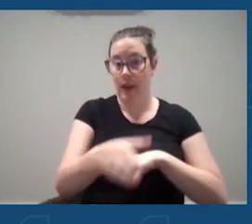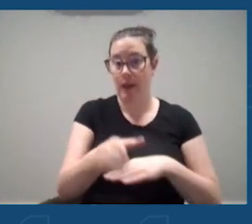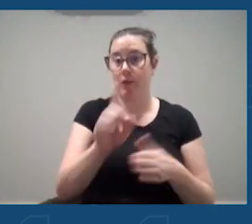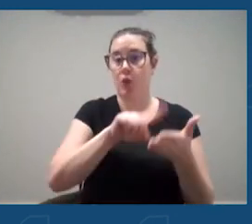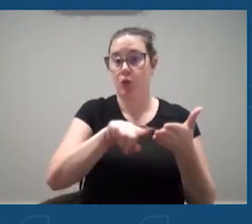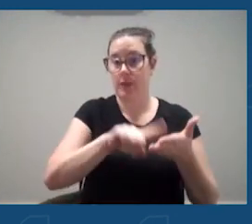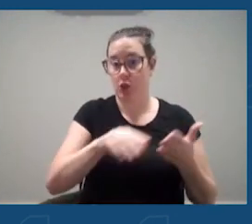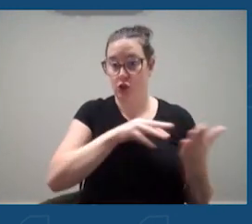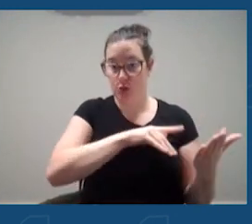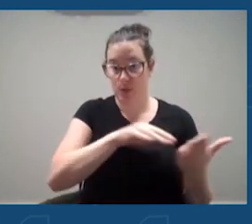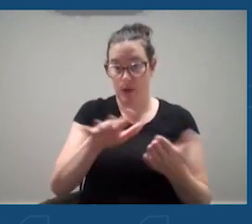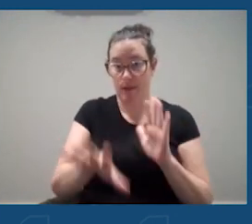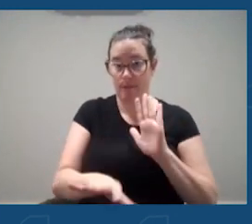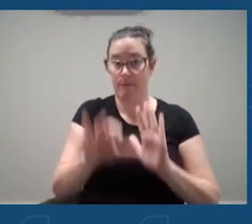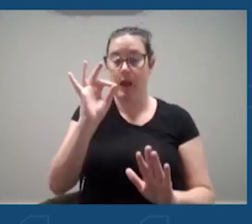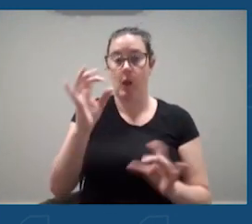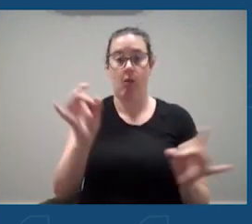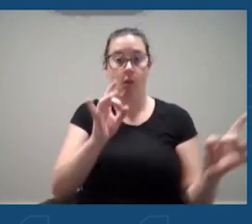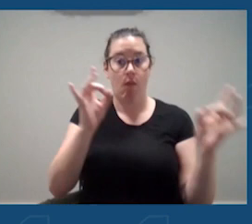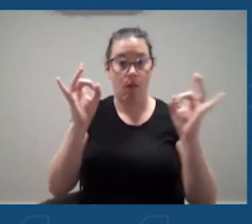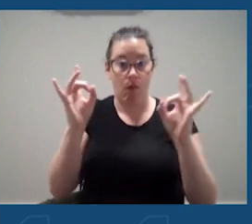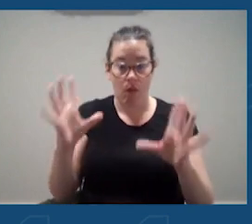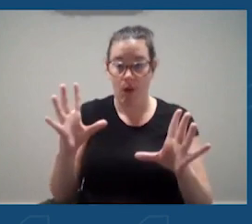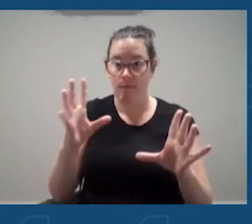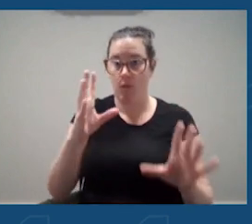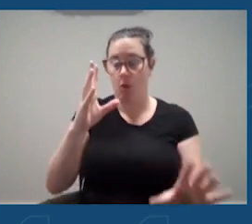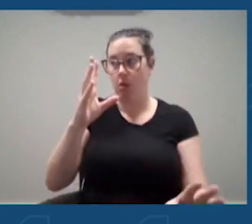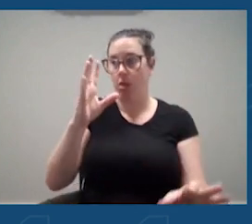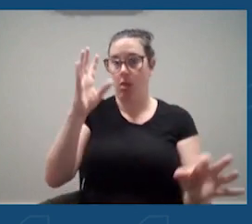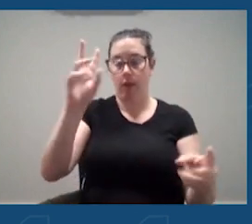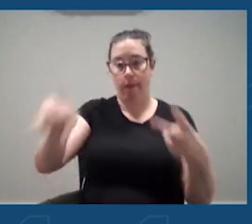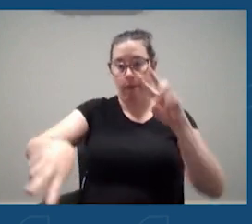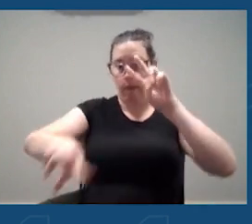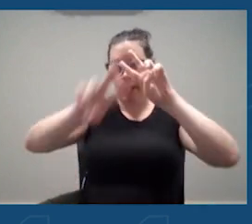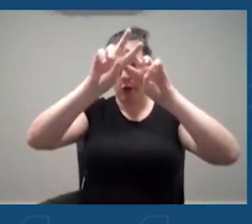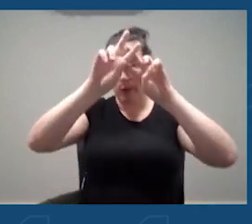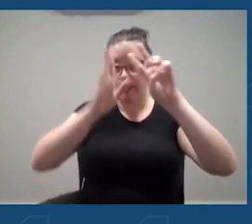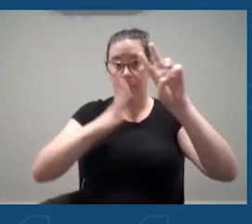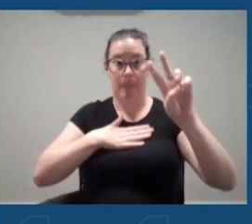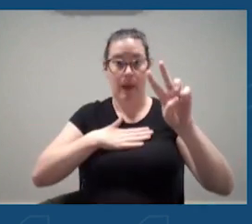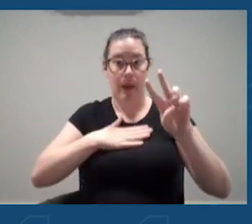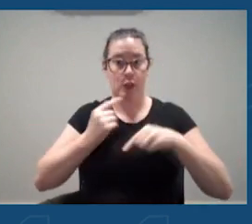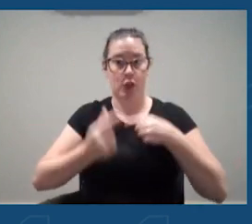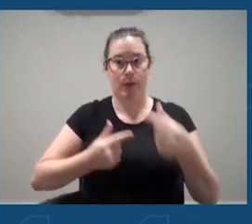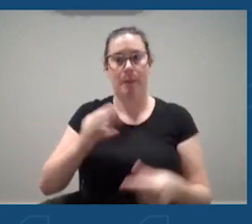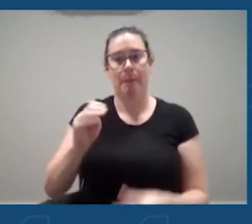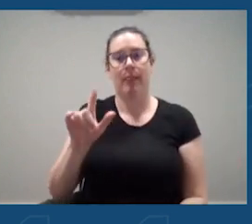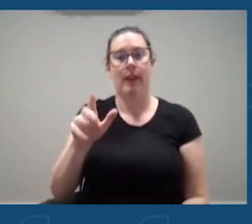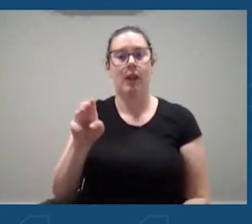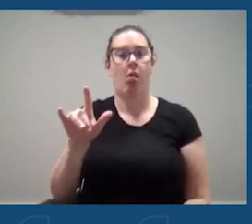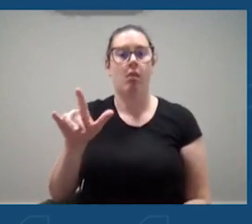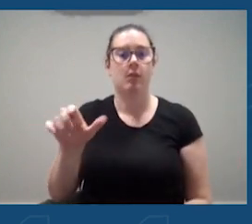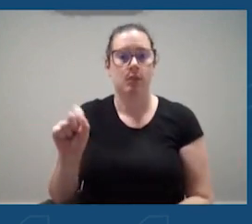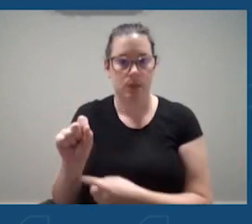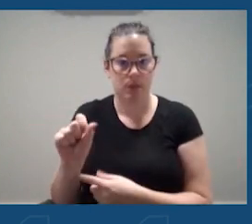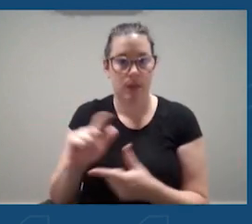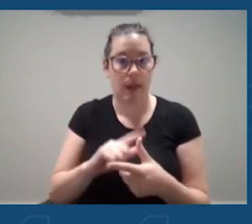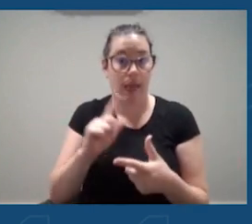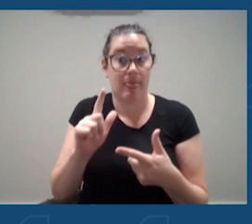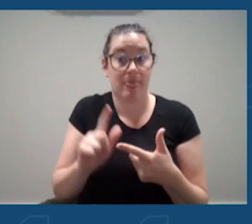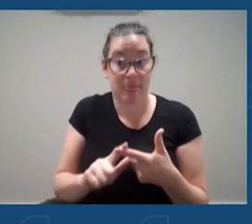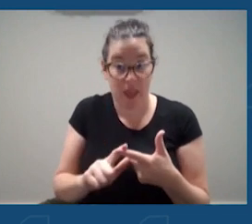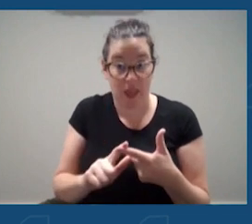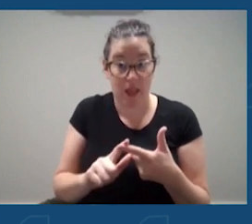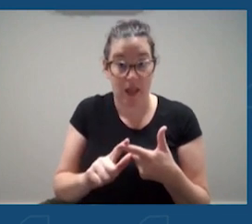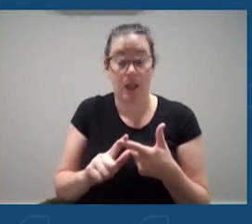study found glaring Holocaust ignorance amongst my generation, millennials. And then it was corroborated in later